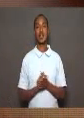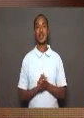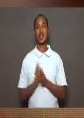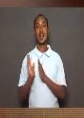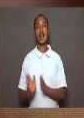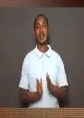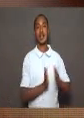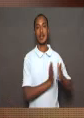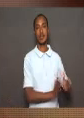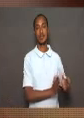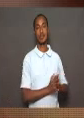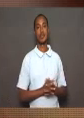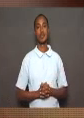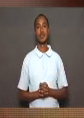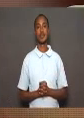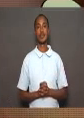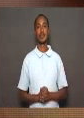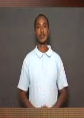Students, let's get ready.